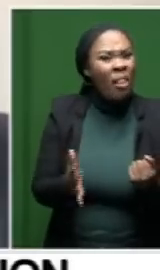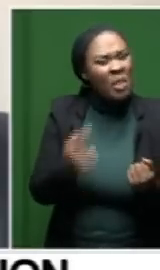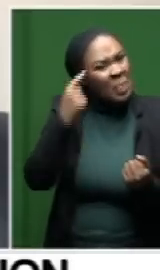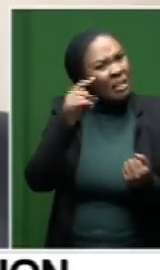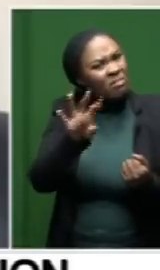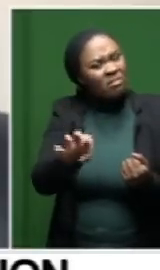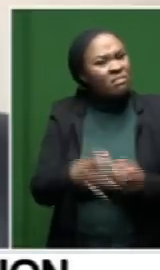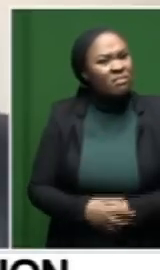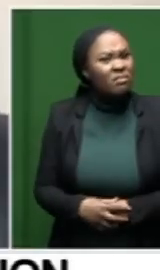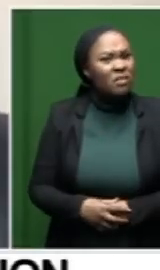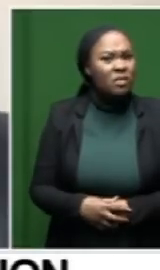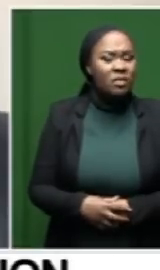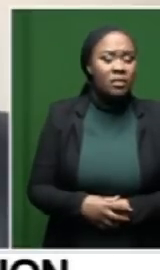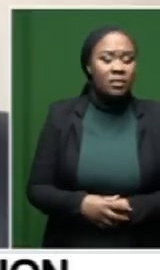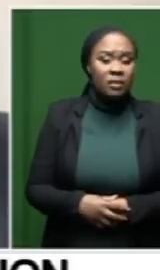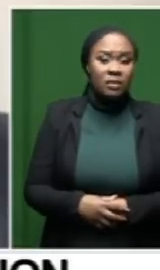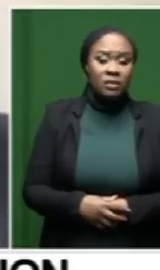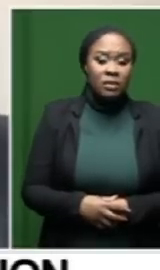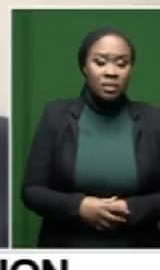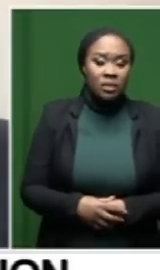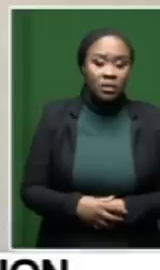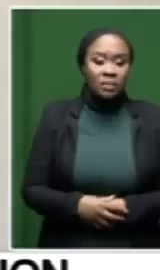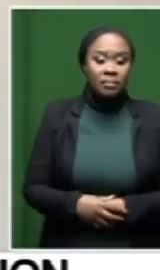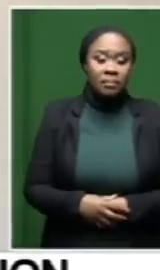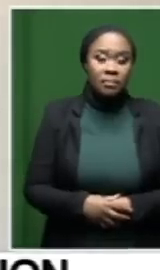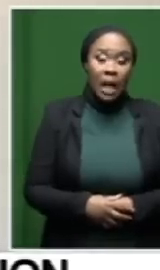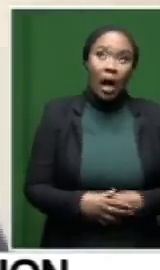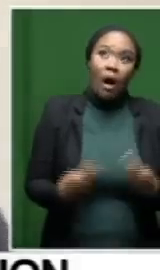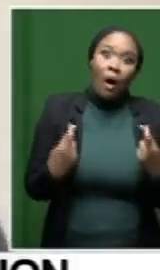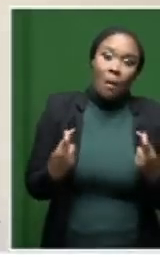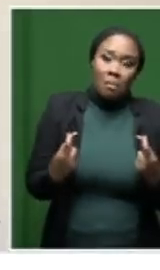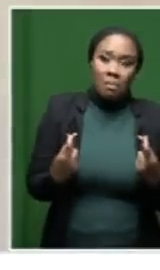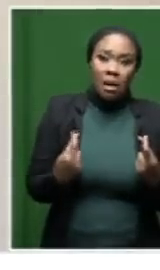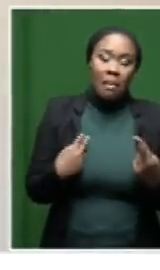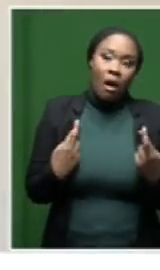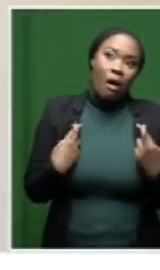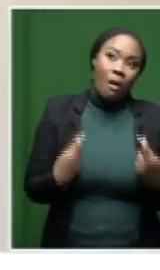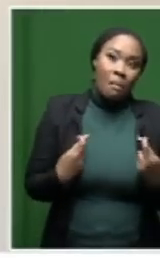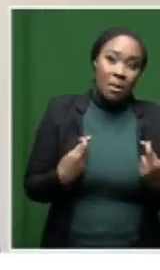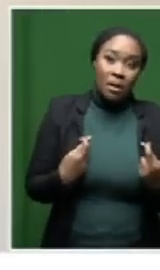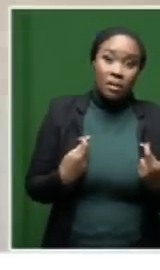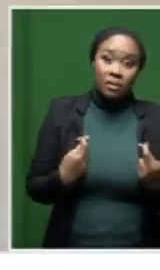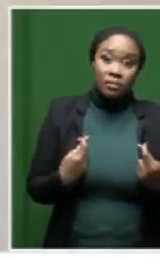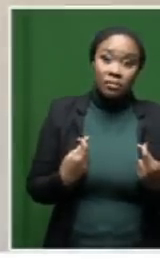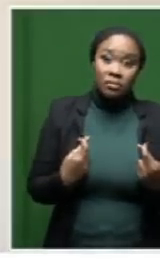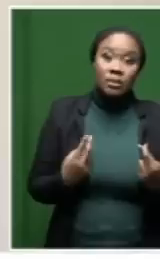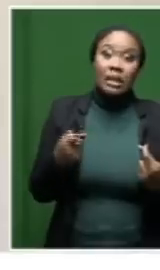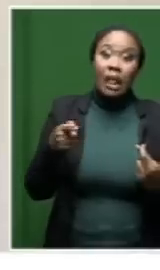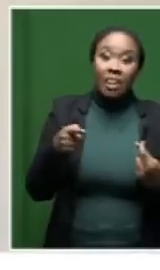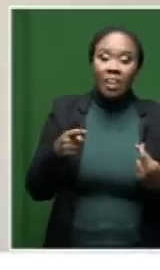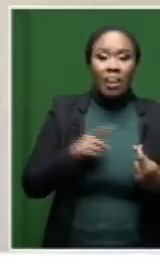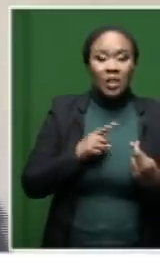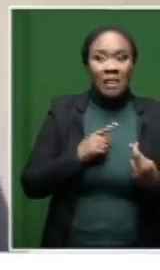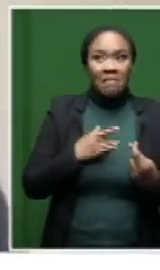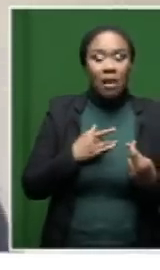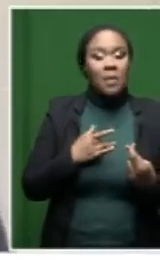from everything we've been reading in these reports? Yes, hopefully. This is the promising part of this. And